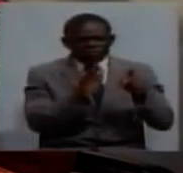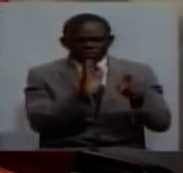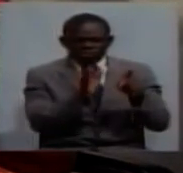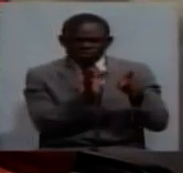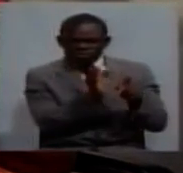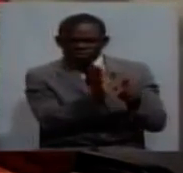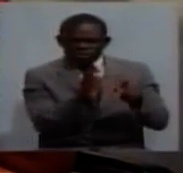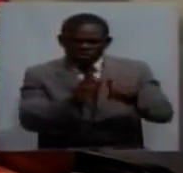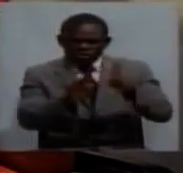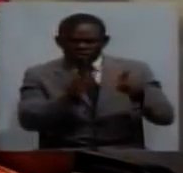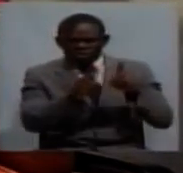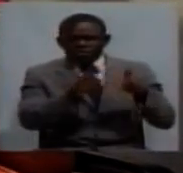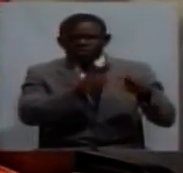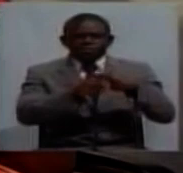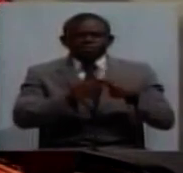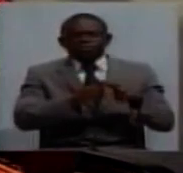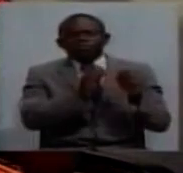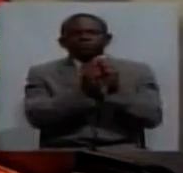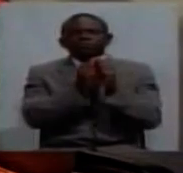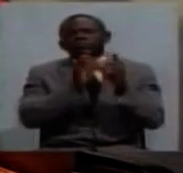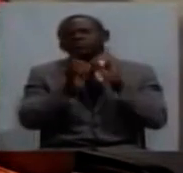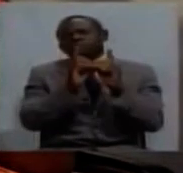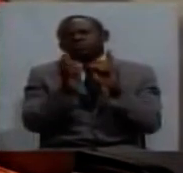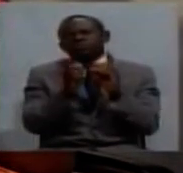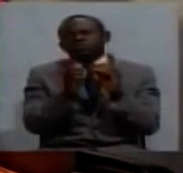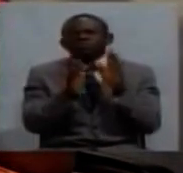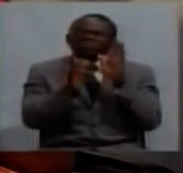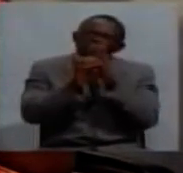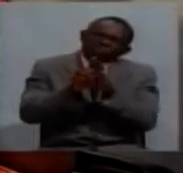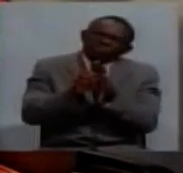say, we're looking at tuberculosis.